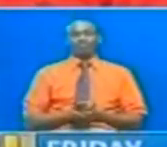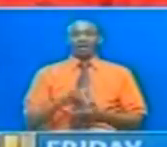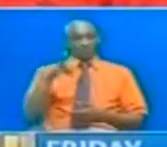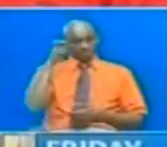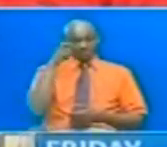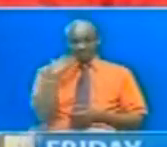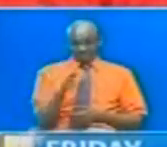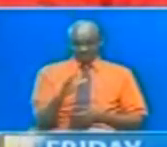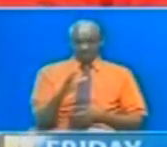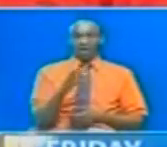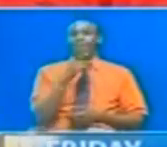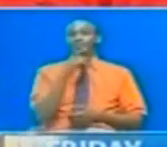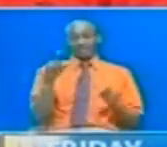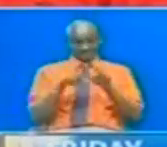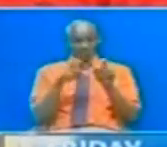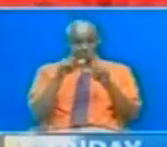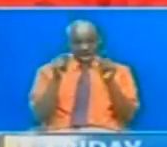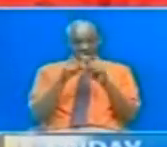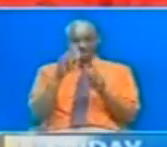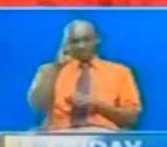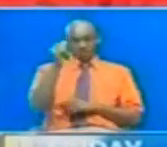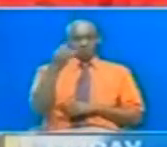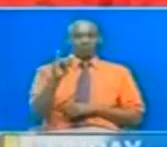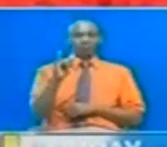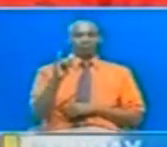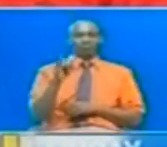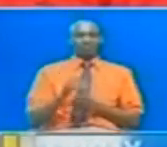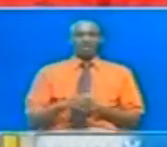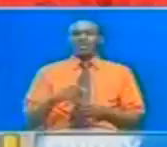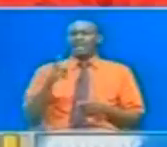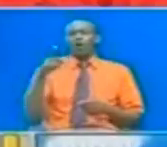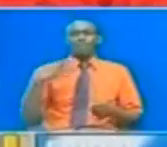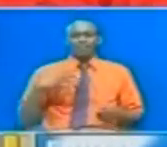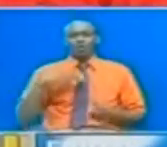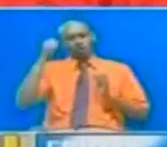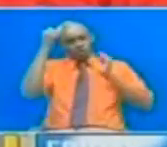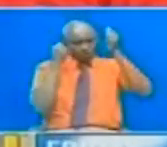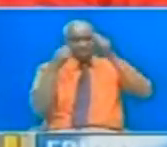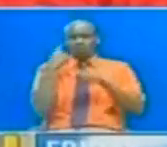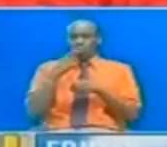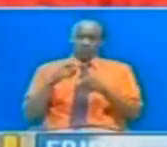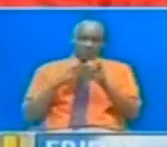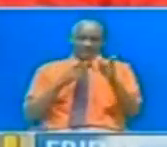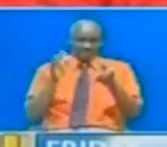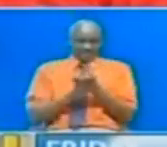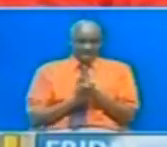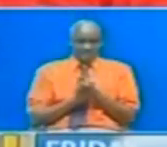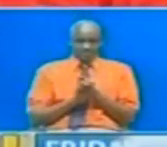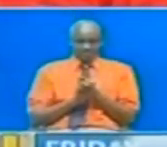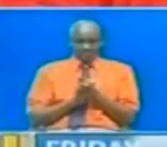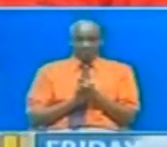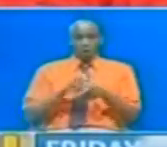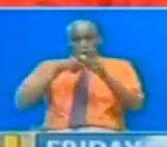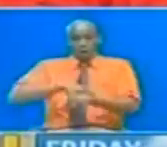one. So it's a boy. Okay, so what do you call the soldiers who fought on horsebacks? Do you say a